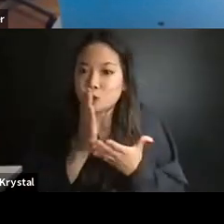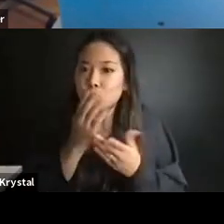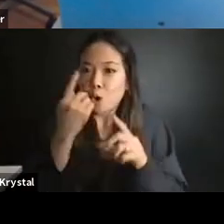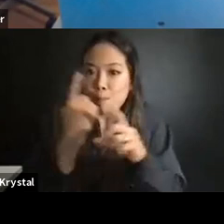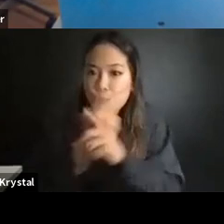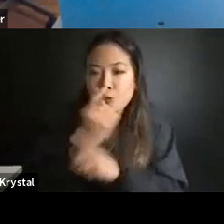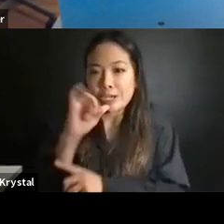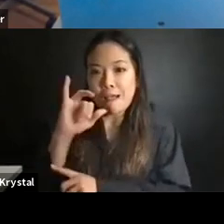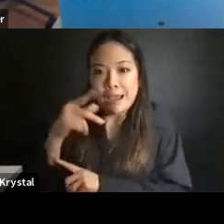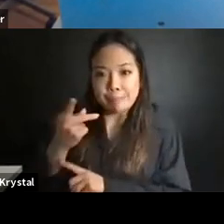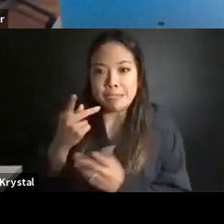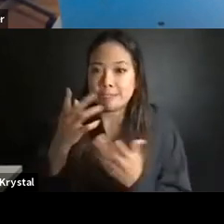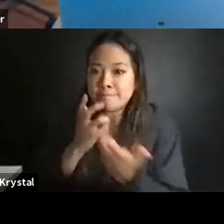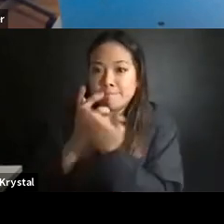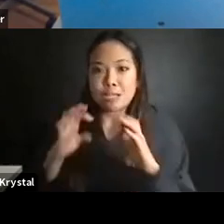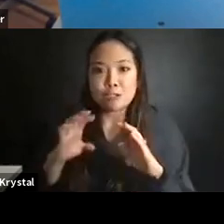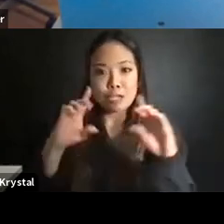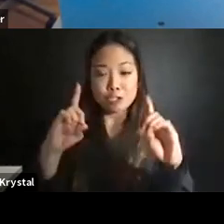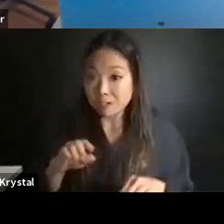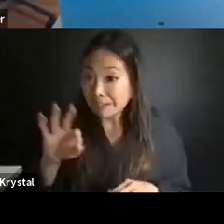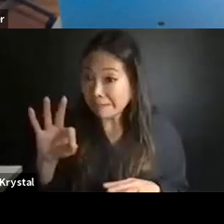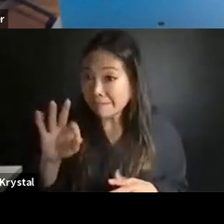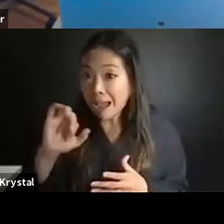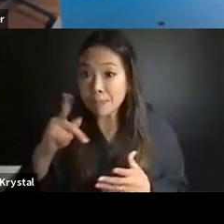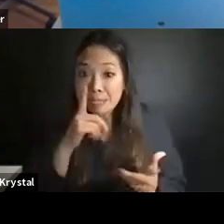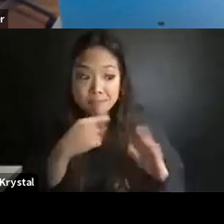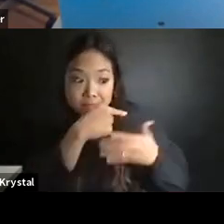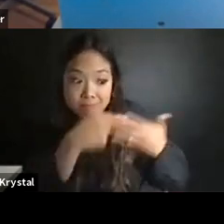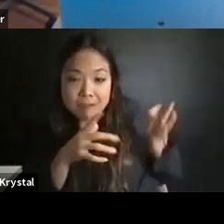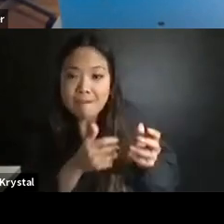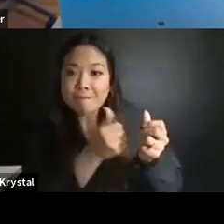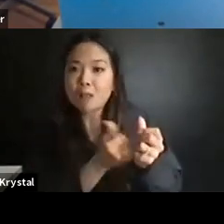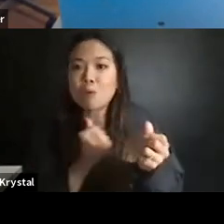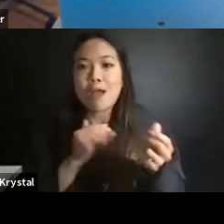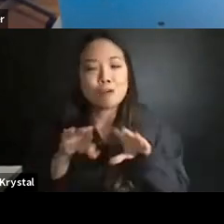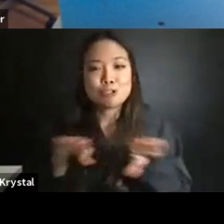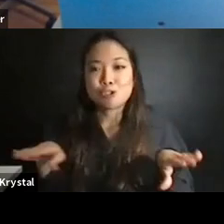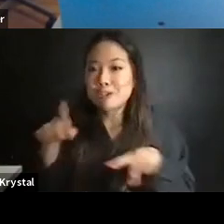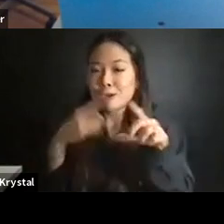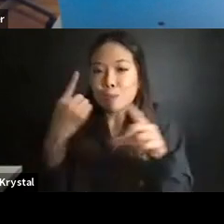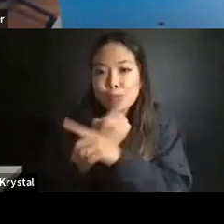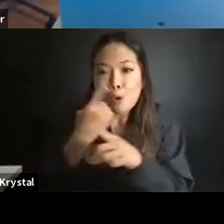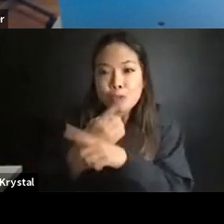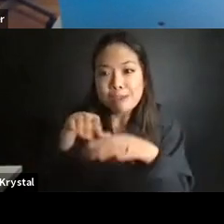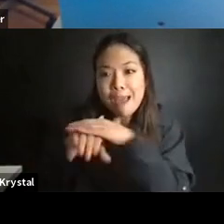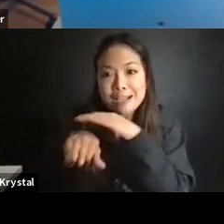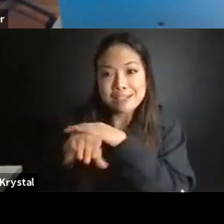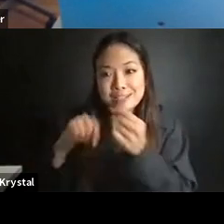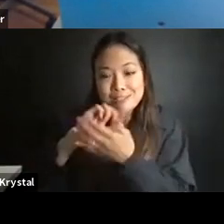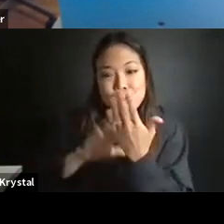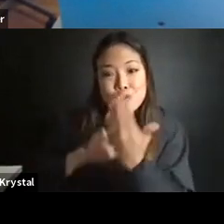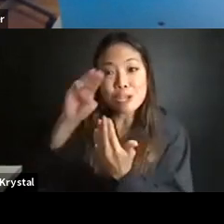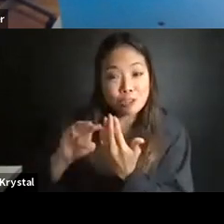of iap services our child cannot appropriately access the curriculum and the district is out of compliance the